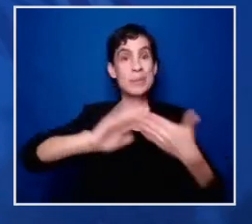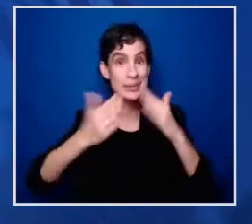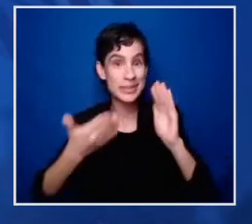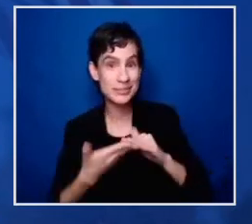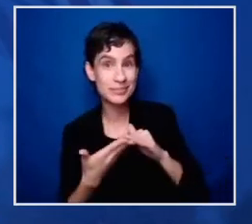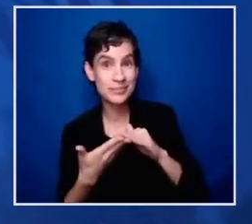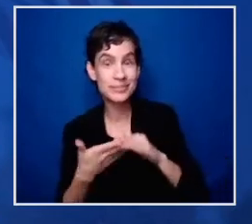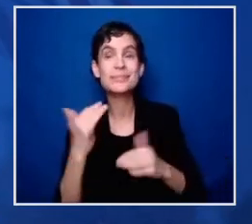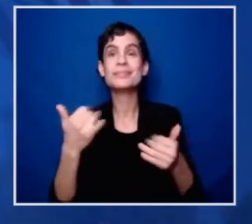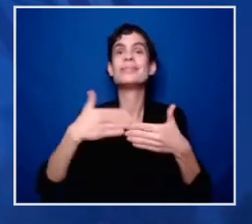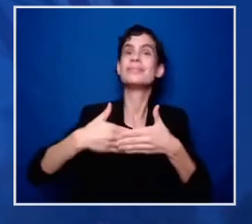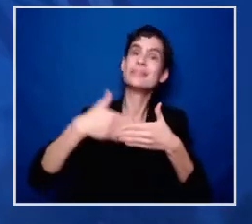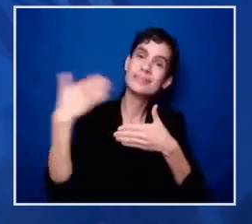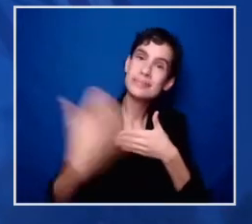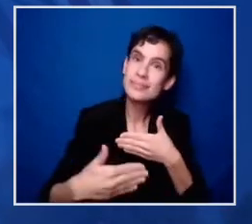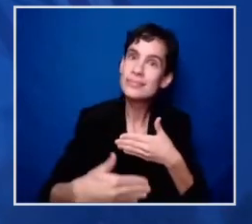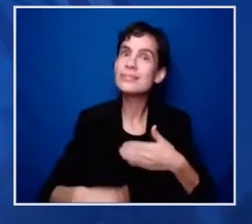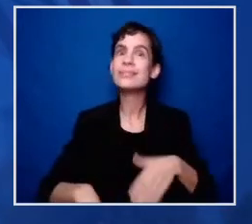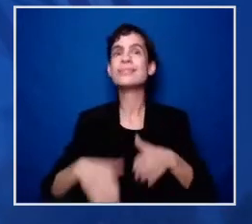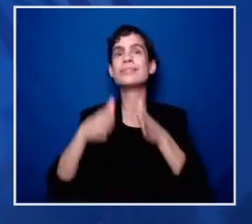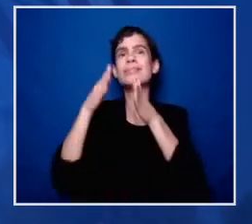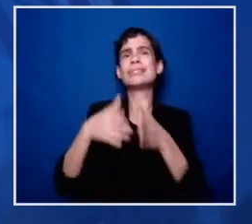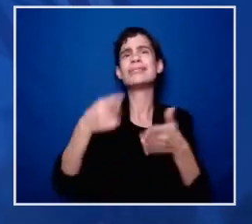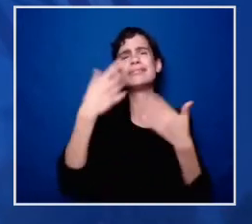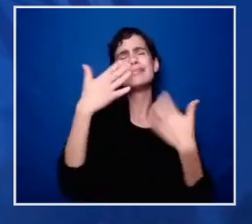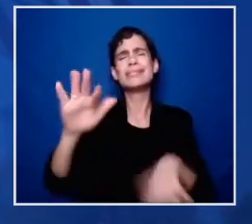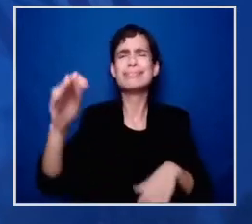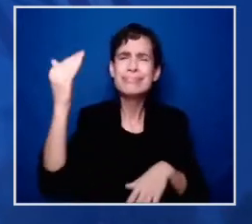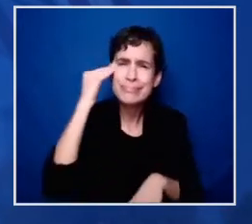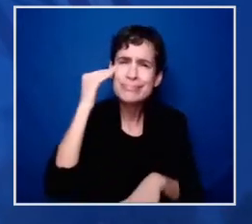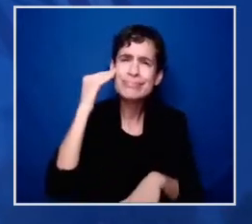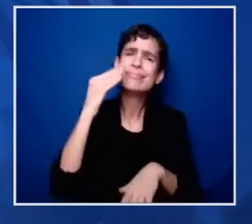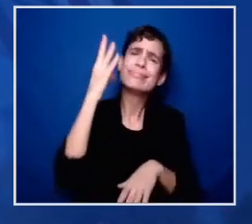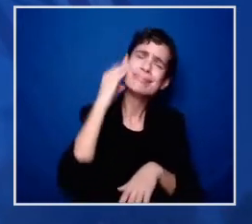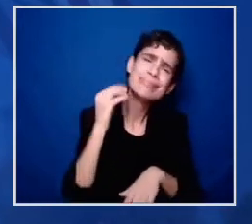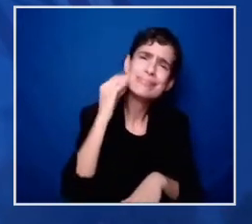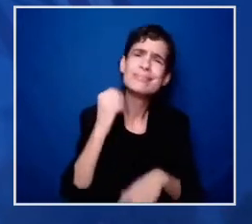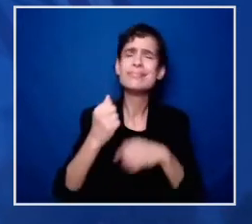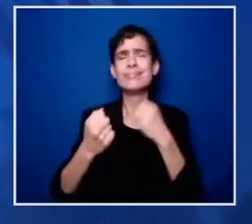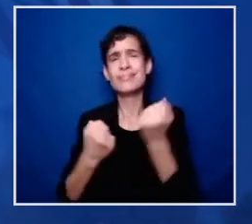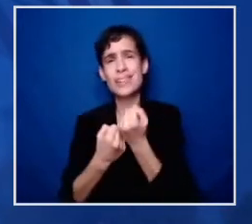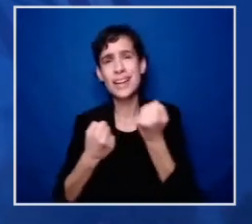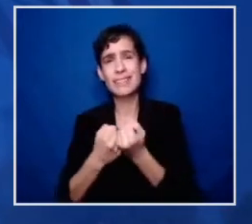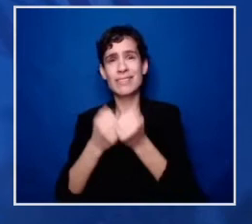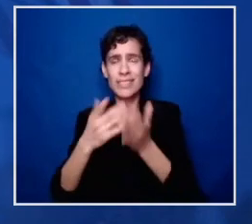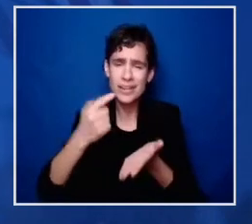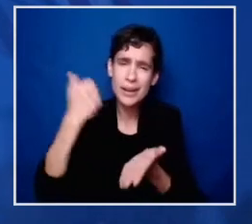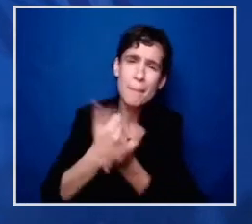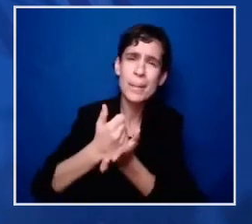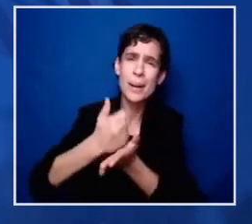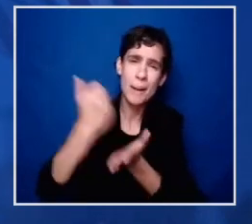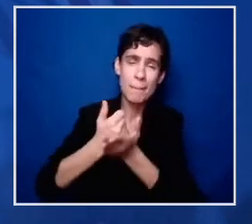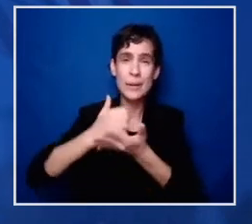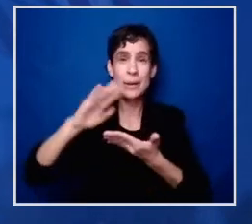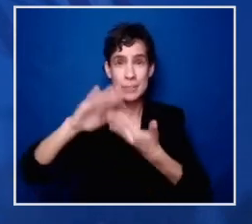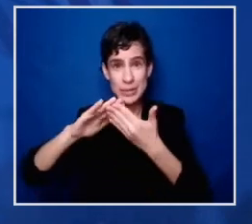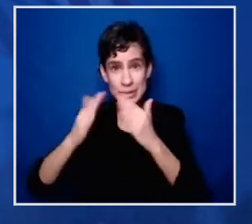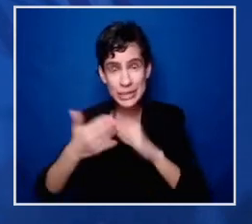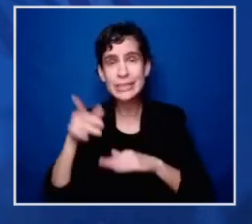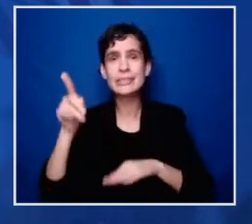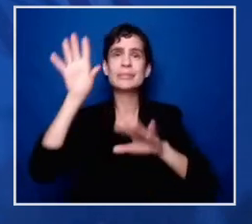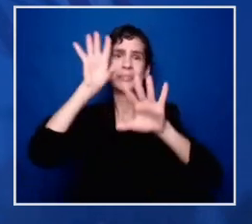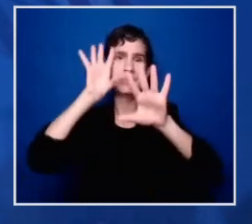be their own advocate. Welcome, the President and CEO of the National Coalition on the Black Civic Participation,